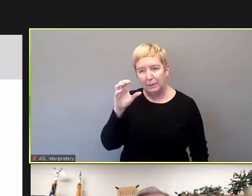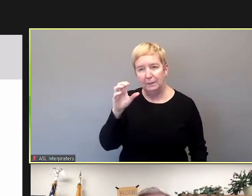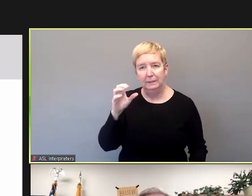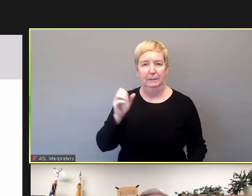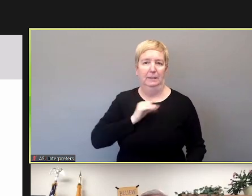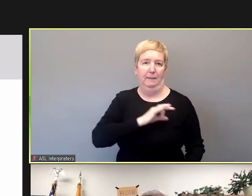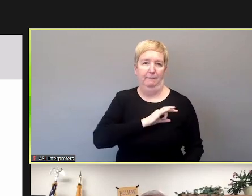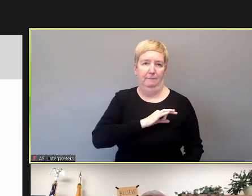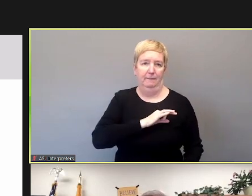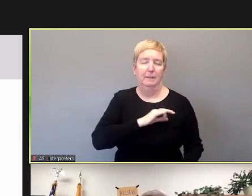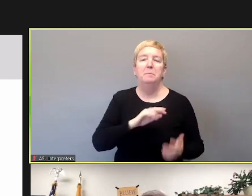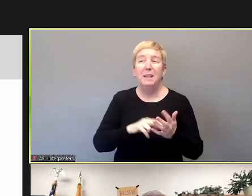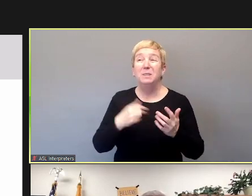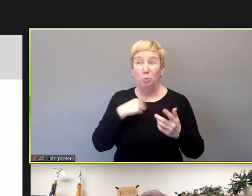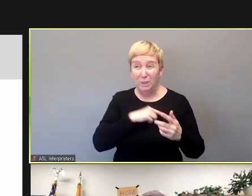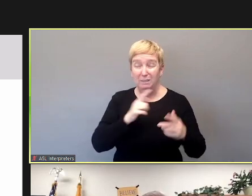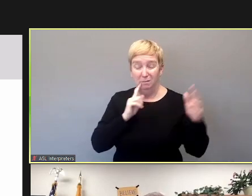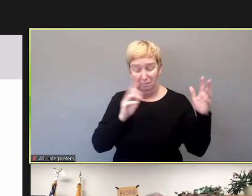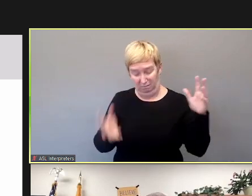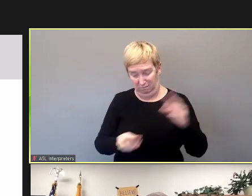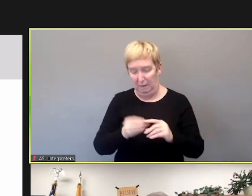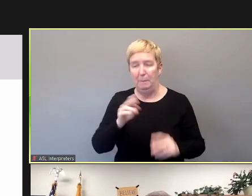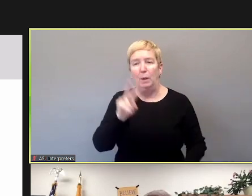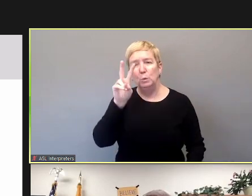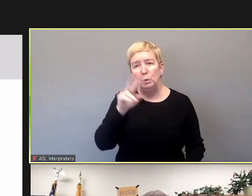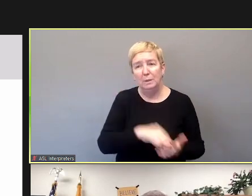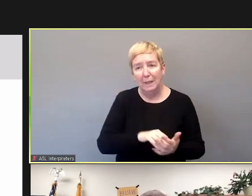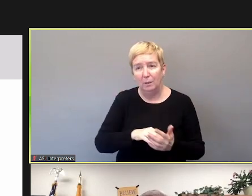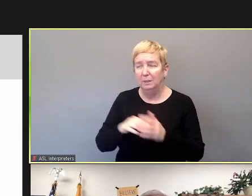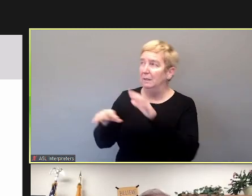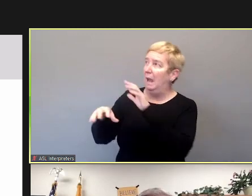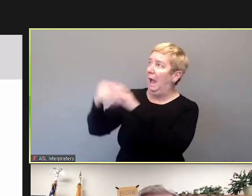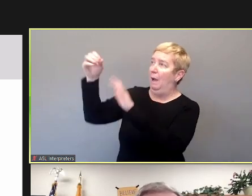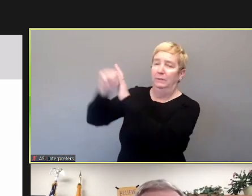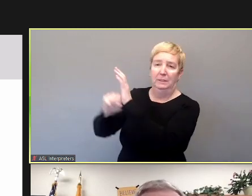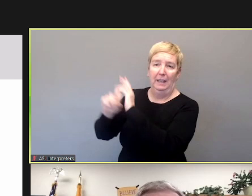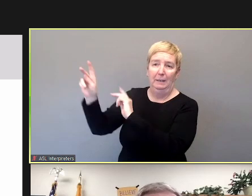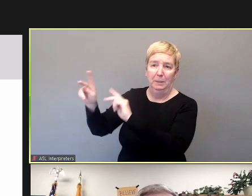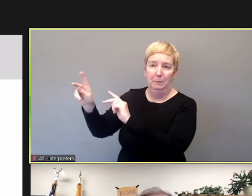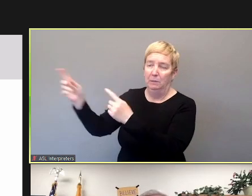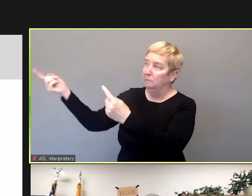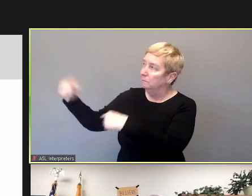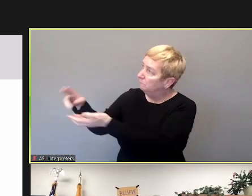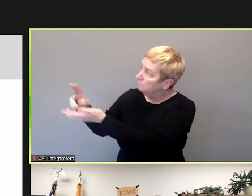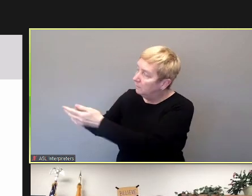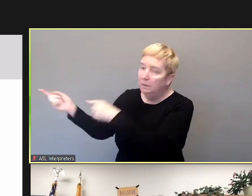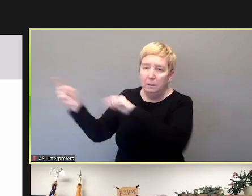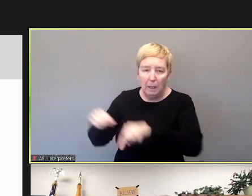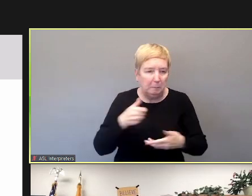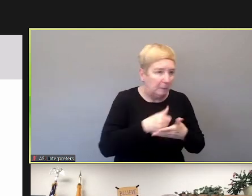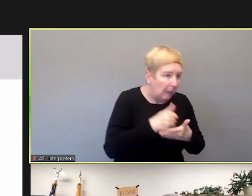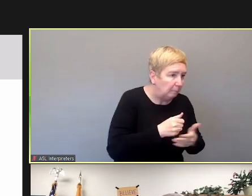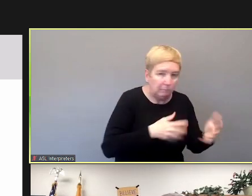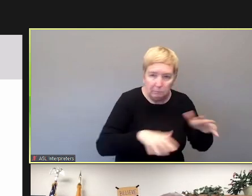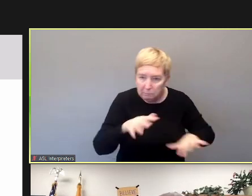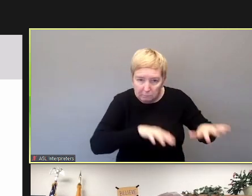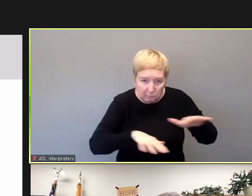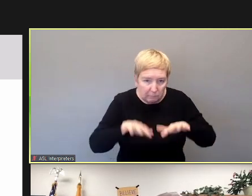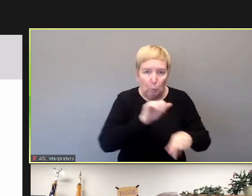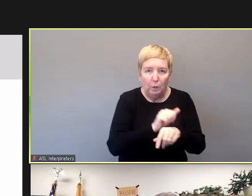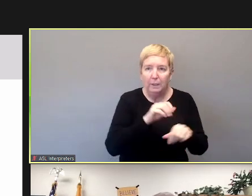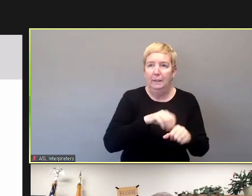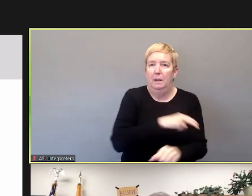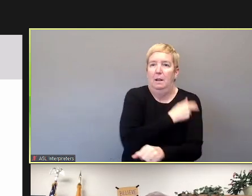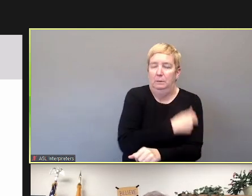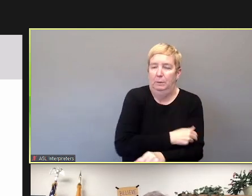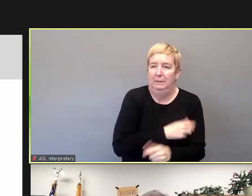2,000 out-of-state healthcare workers keeping hospitals running, keeping emergency rooms running, keeping general beds and ICU beds